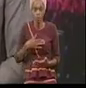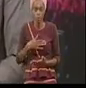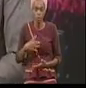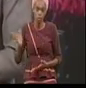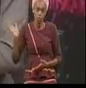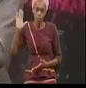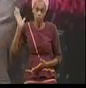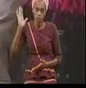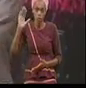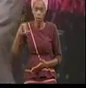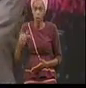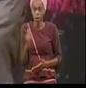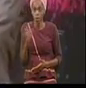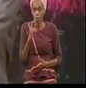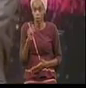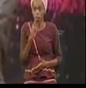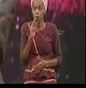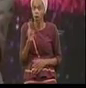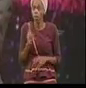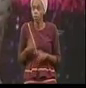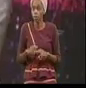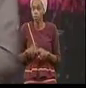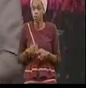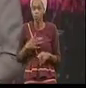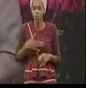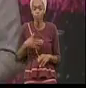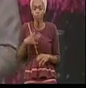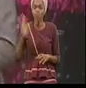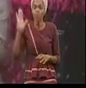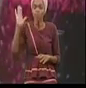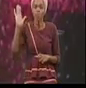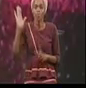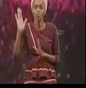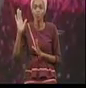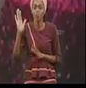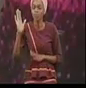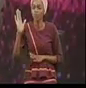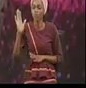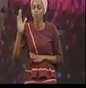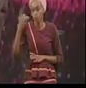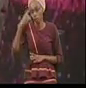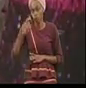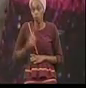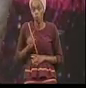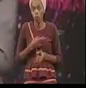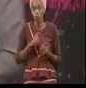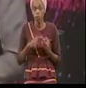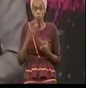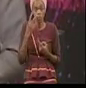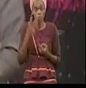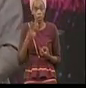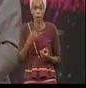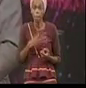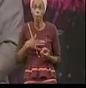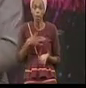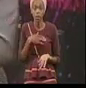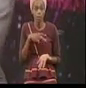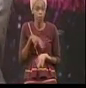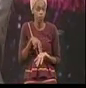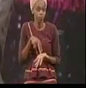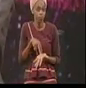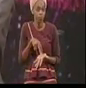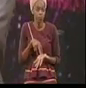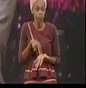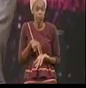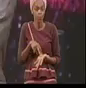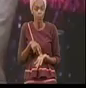are. Wherever you are seated, please put up your hands for easy identification. If you don't mind, just take a bold step